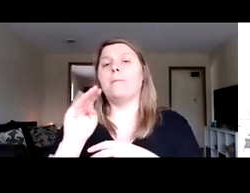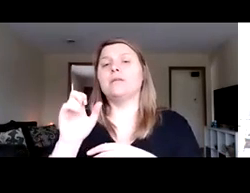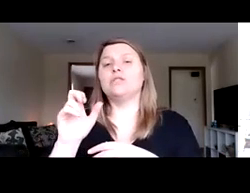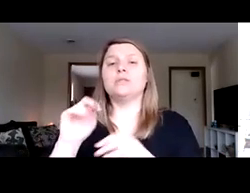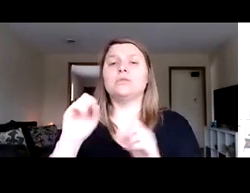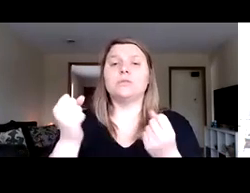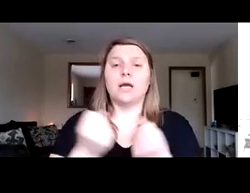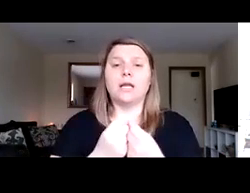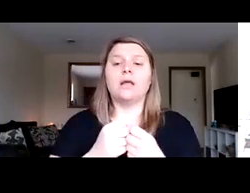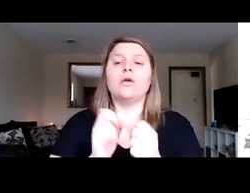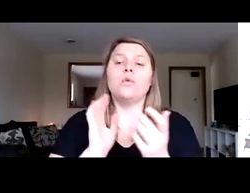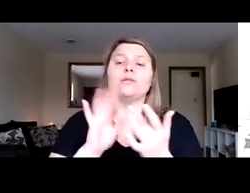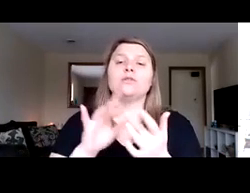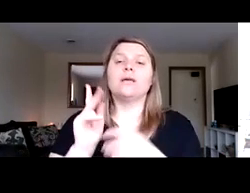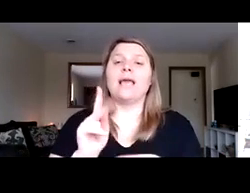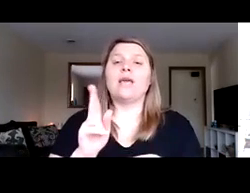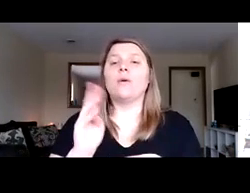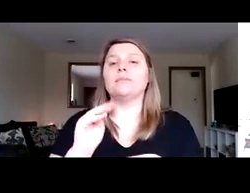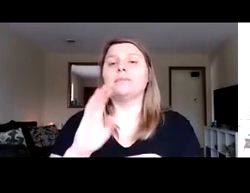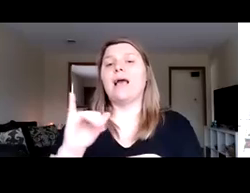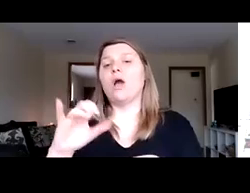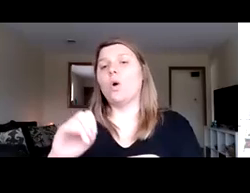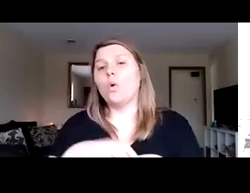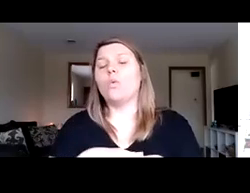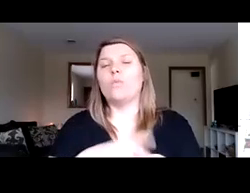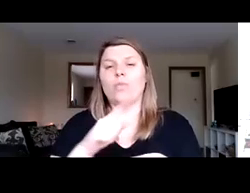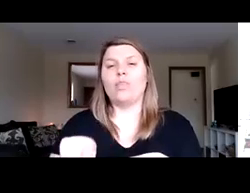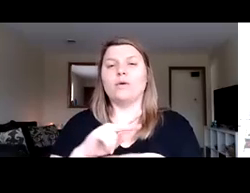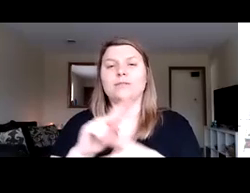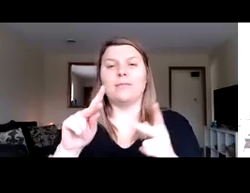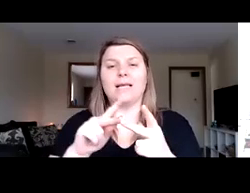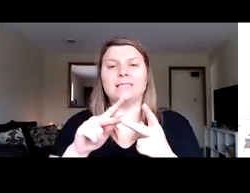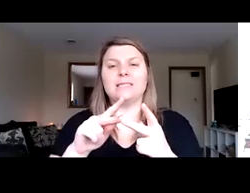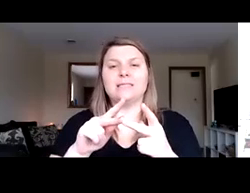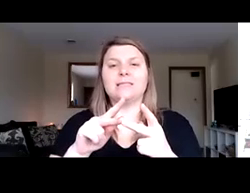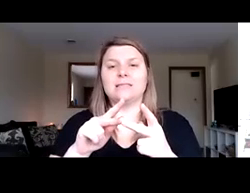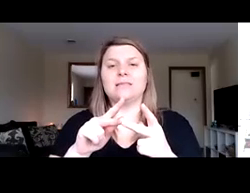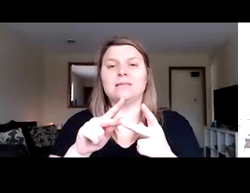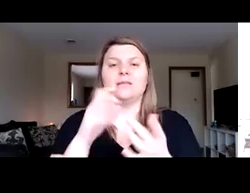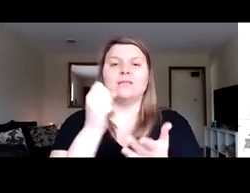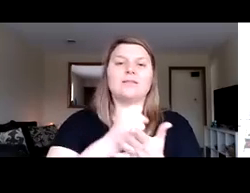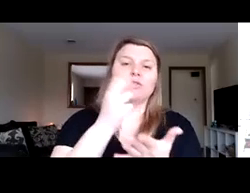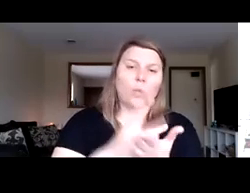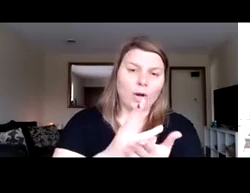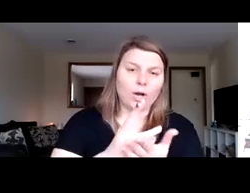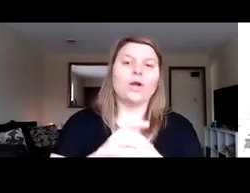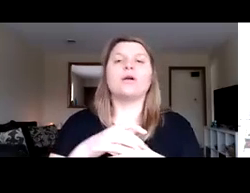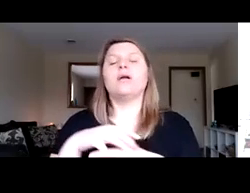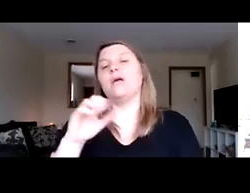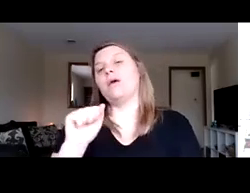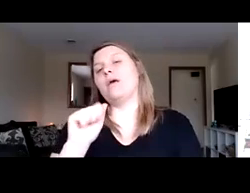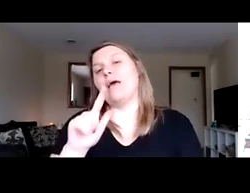to KUMCIO, those are some places for those. In social work or allied health